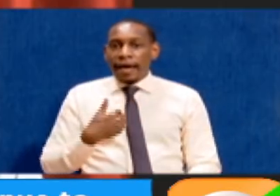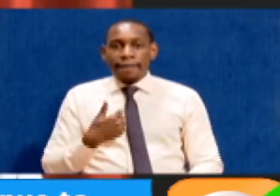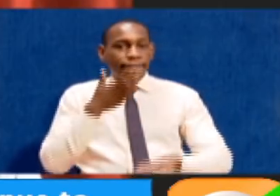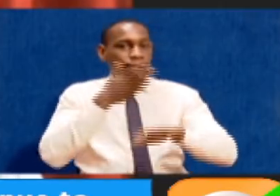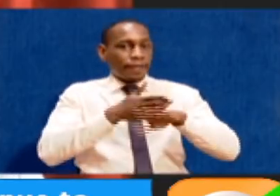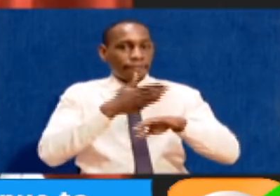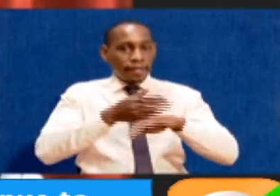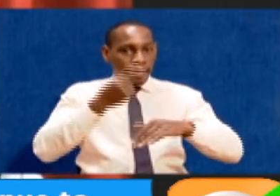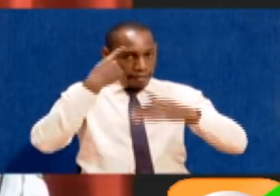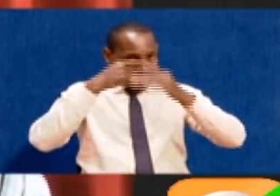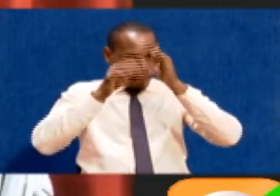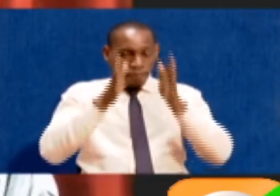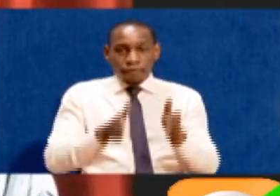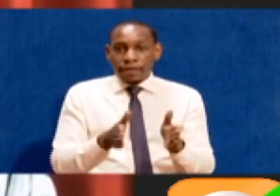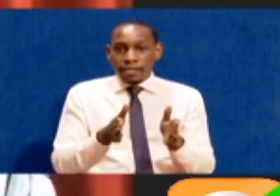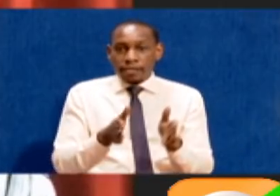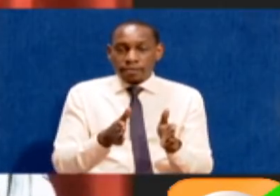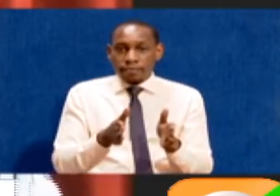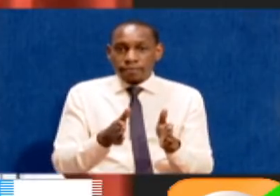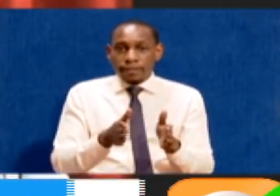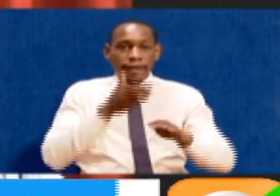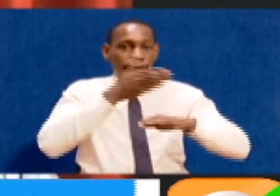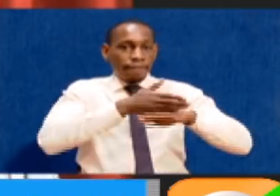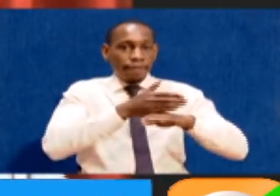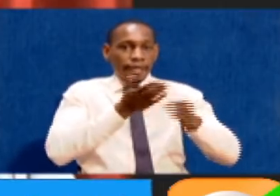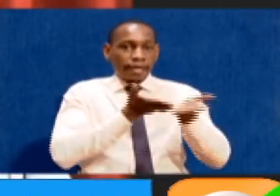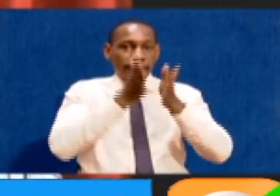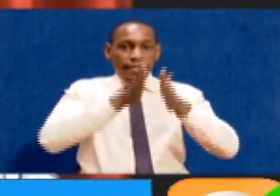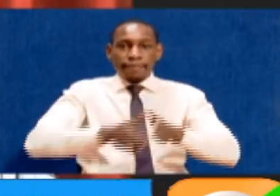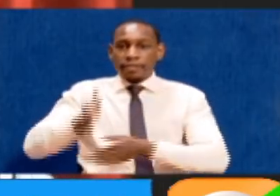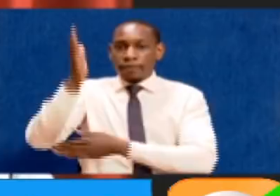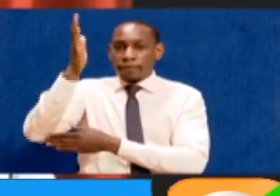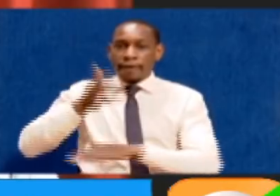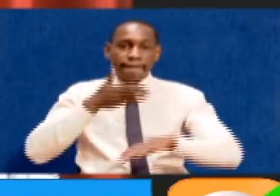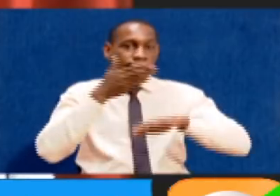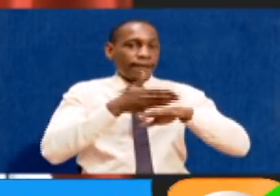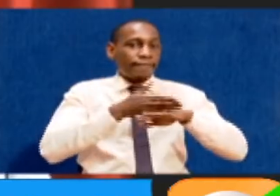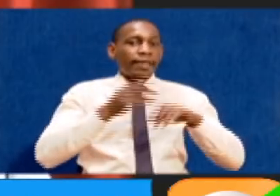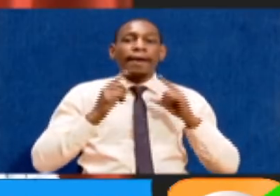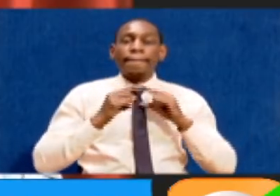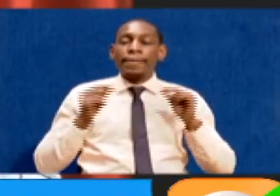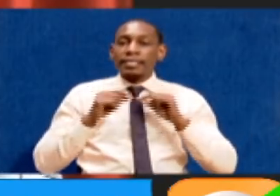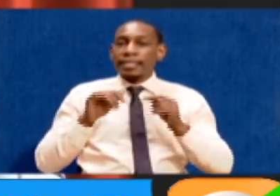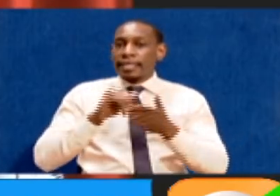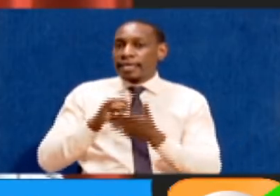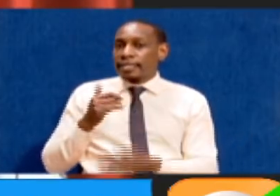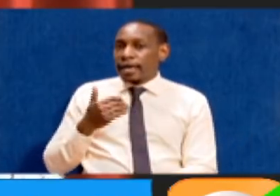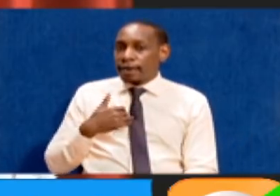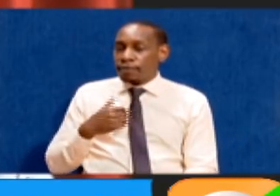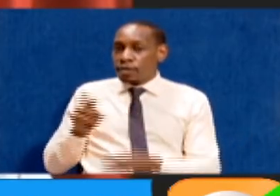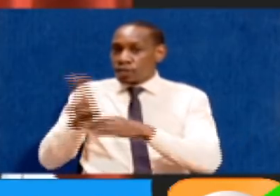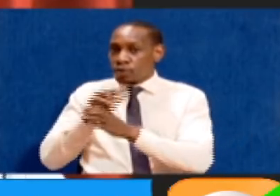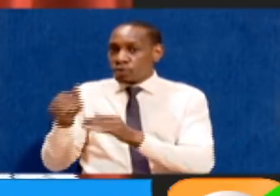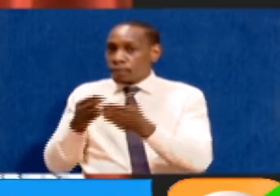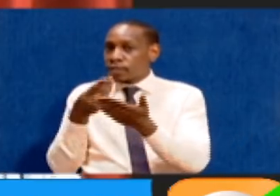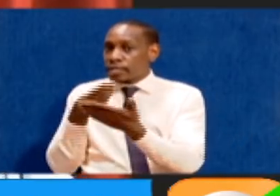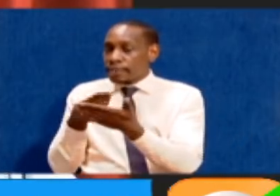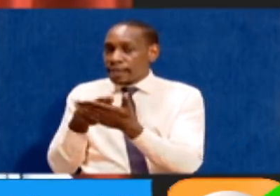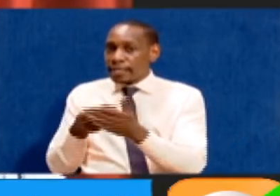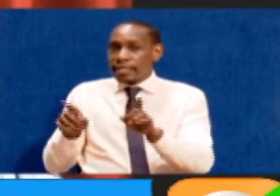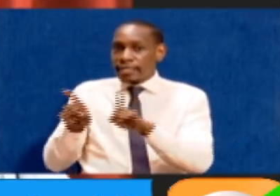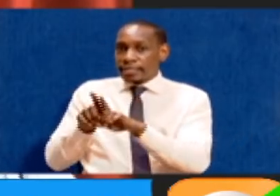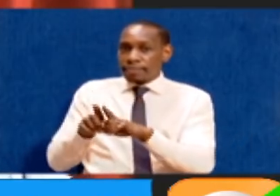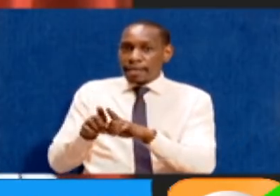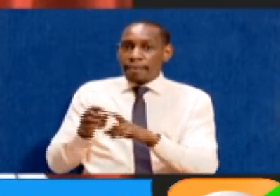false prophets or some false servants of God or some false pastors who have capitalized on money